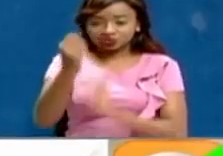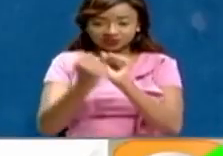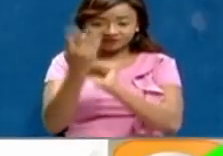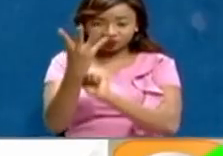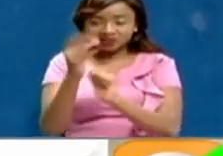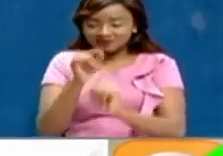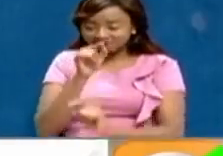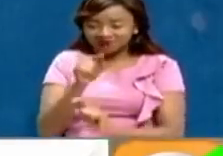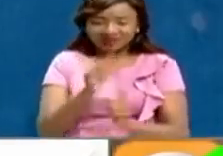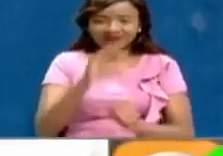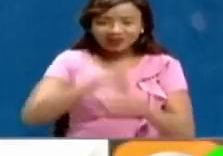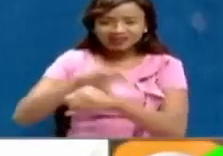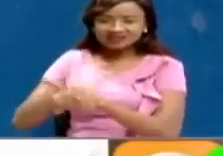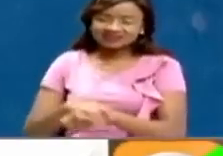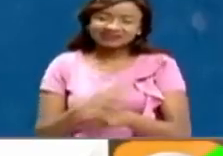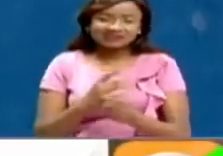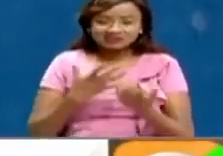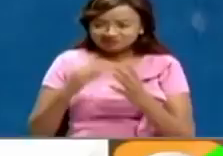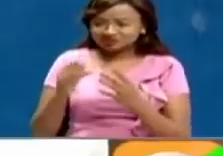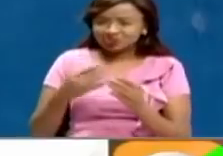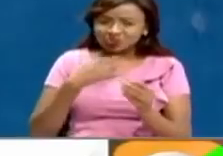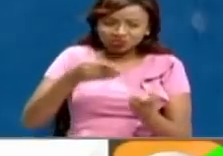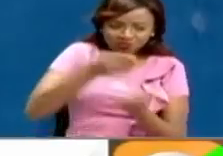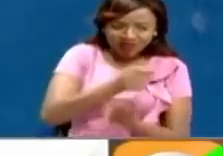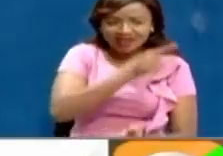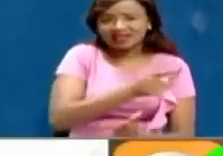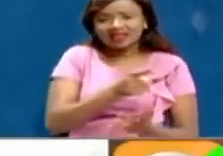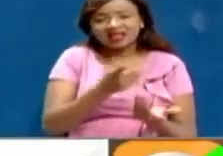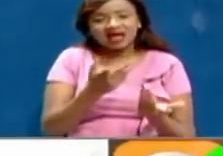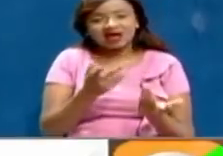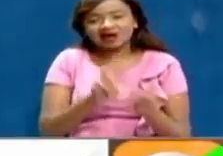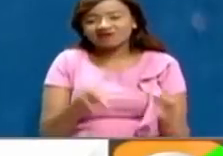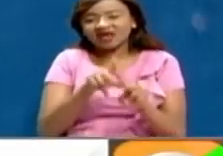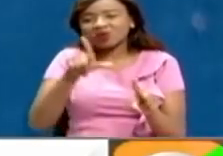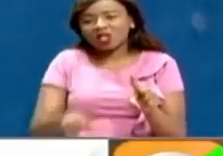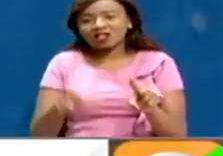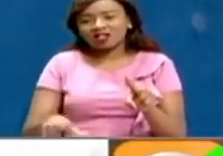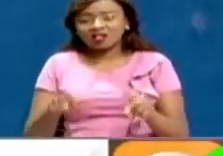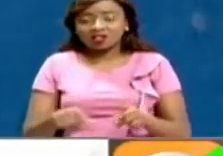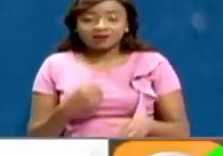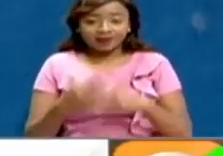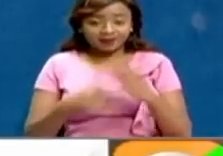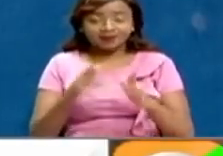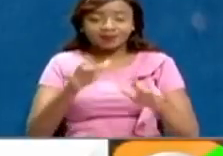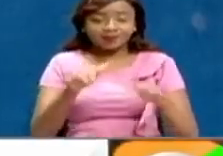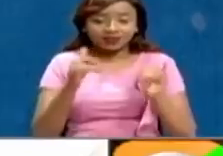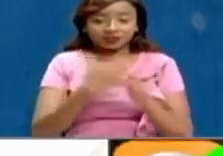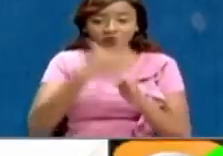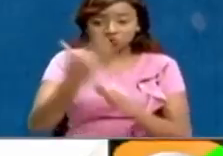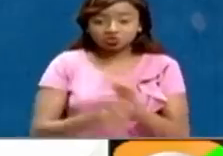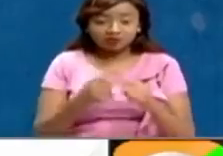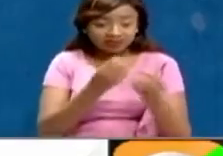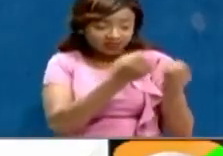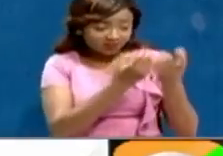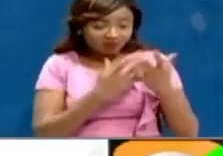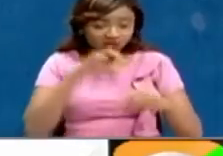became a cropper after they received very low bids. The process was again activated in February by the Commission and is waiting conclusion.